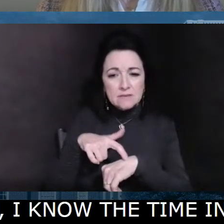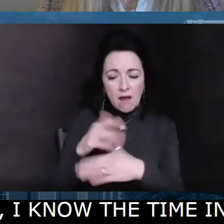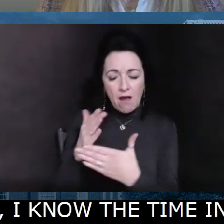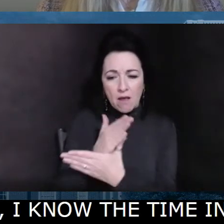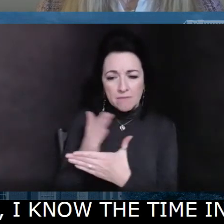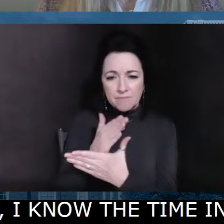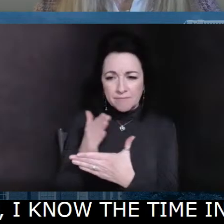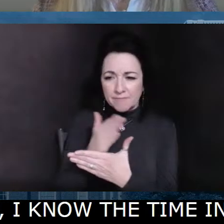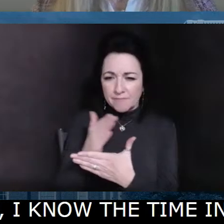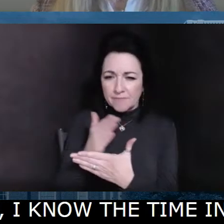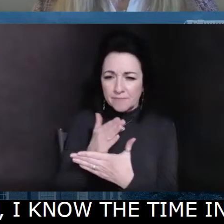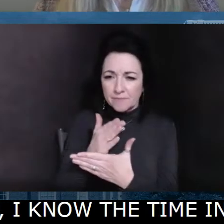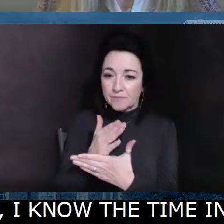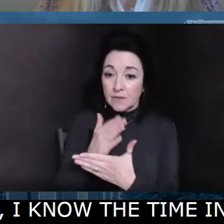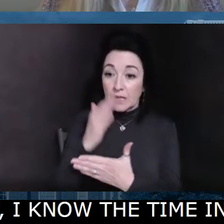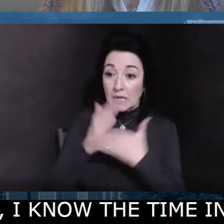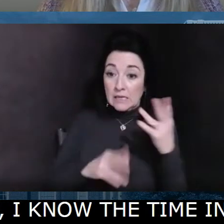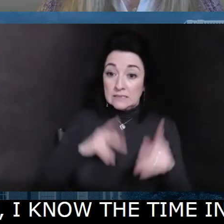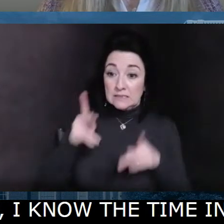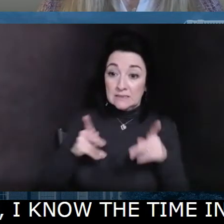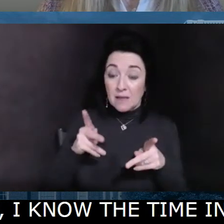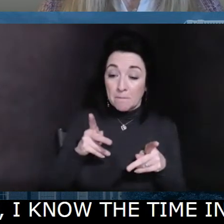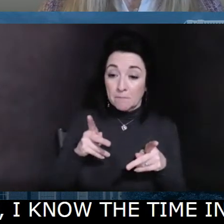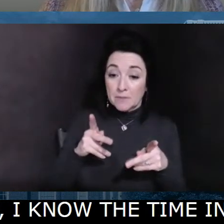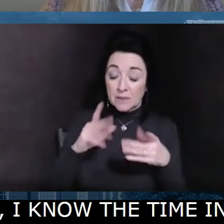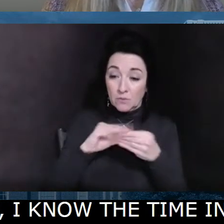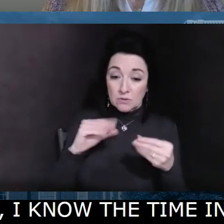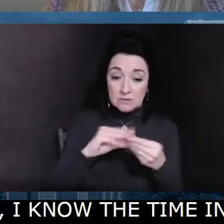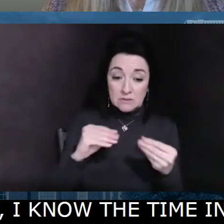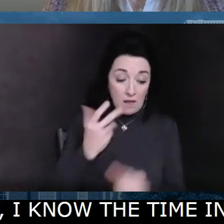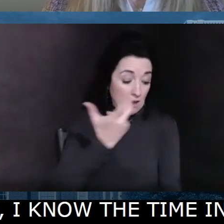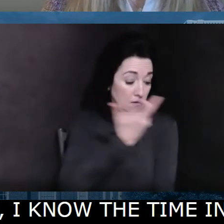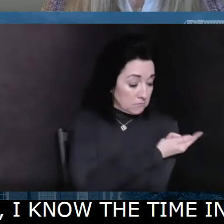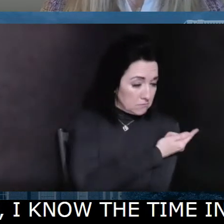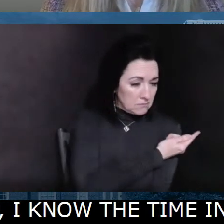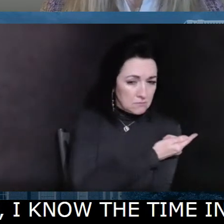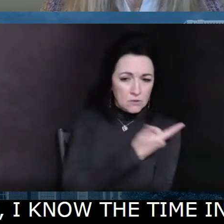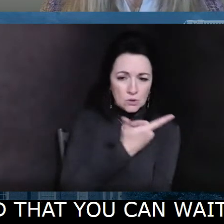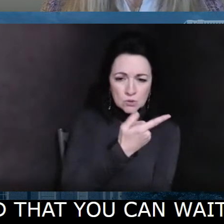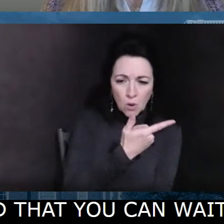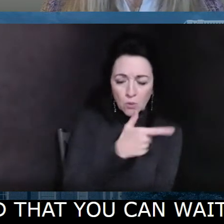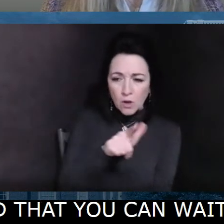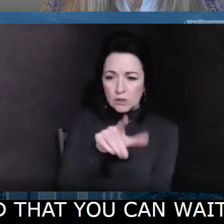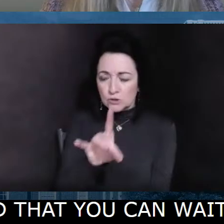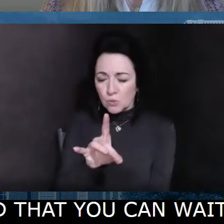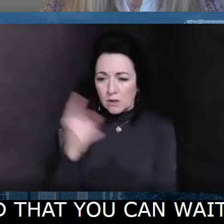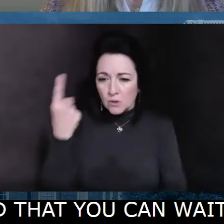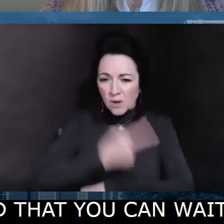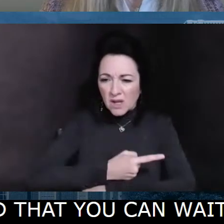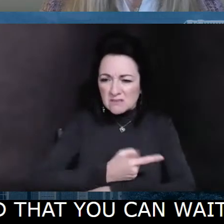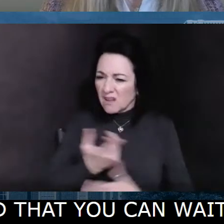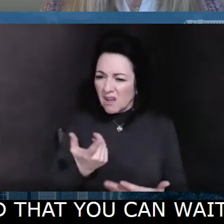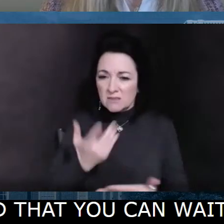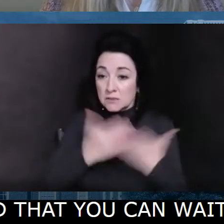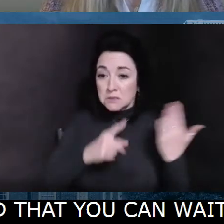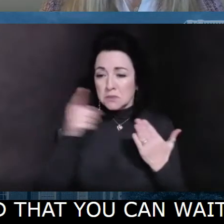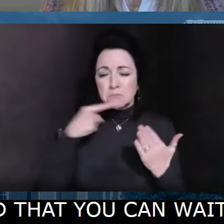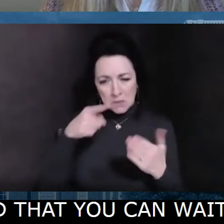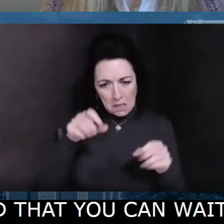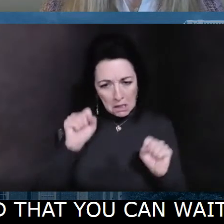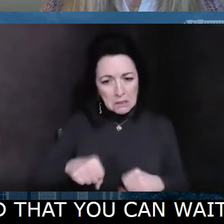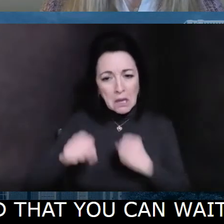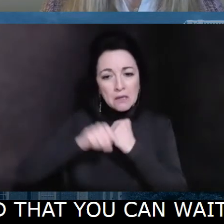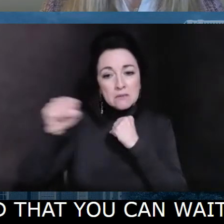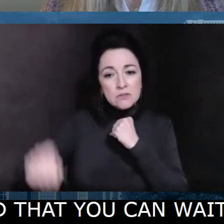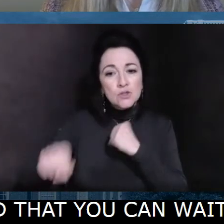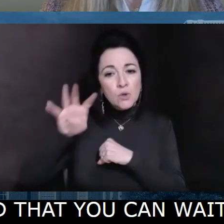been word that you can wait up to 42 days. I'm just curious, what happens if, God forbid, you have to go later than 42